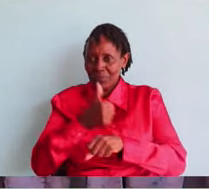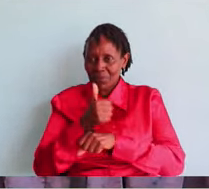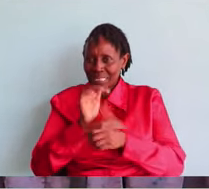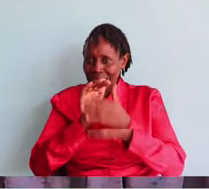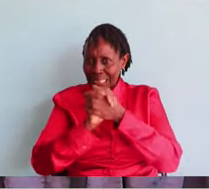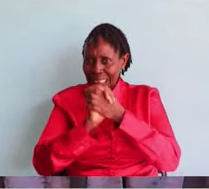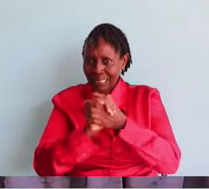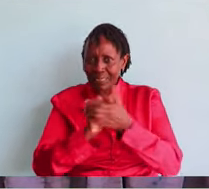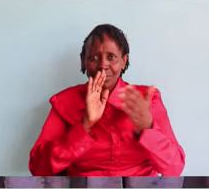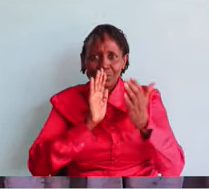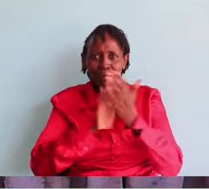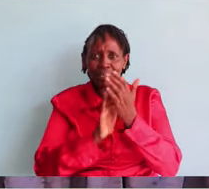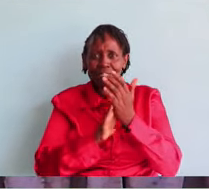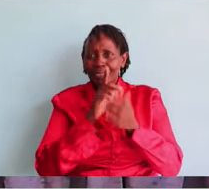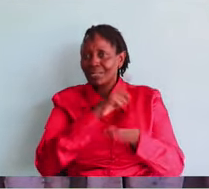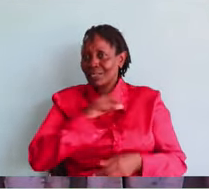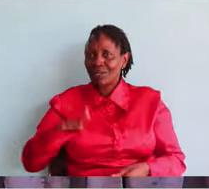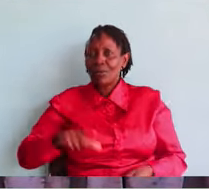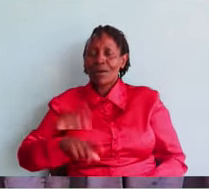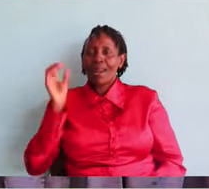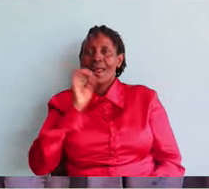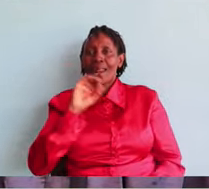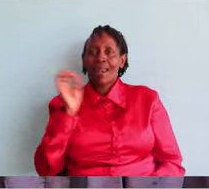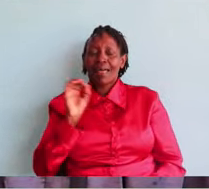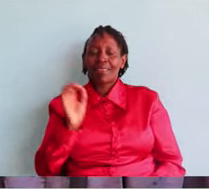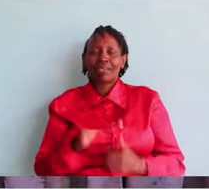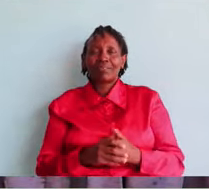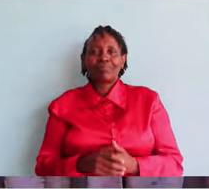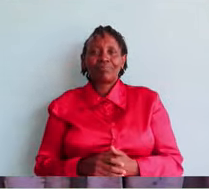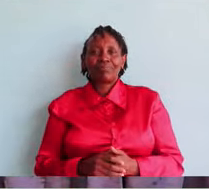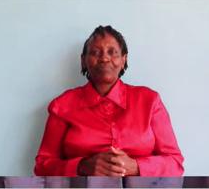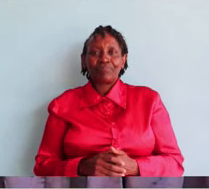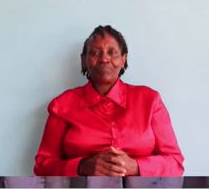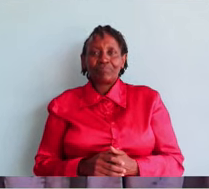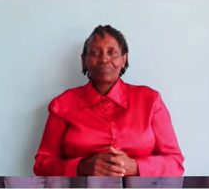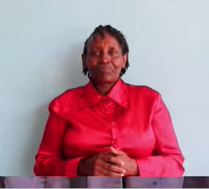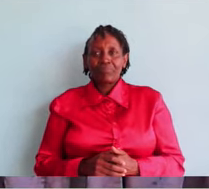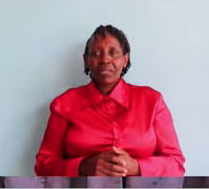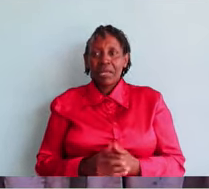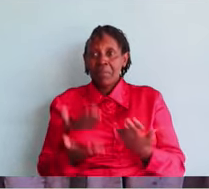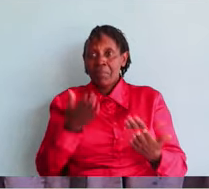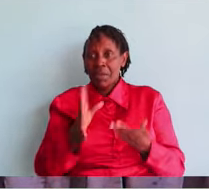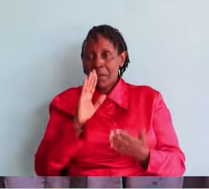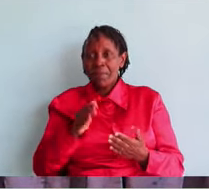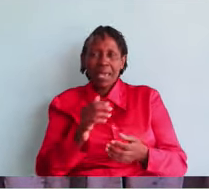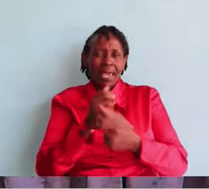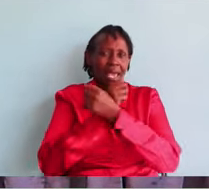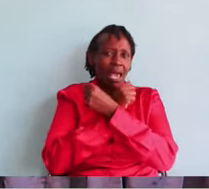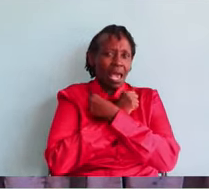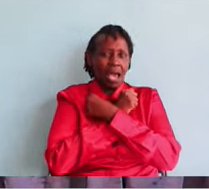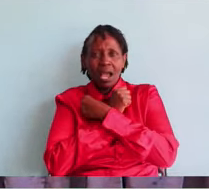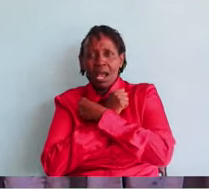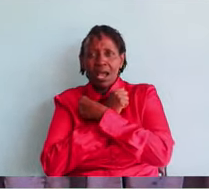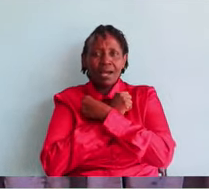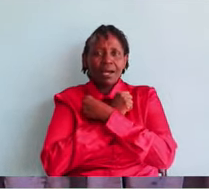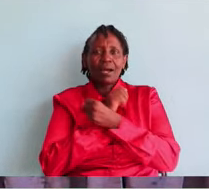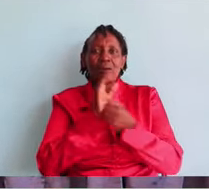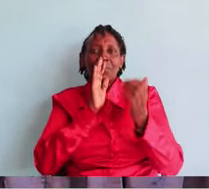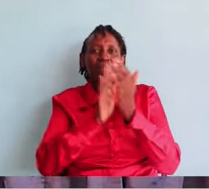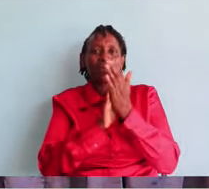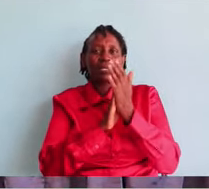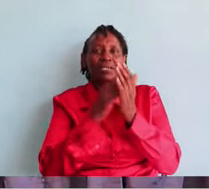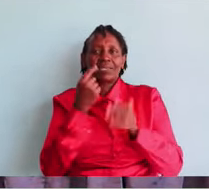have a reason to praise God. And even as you meet another believer and you hug them and shake their hand and you tell them, praise the